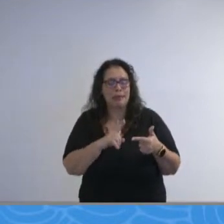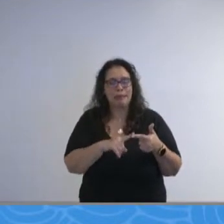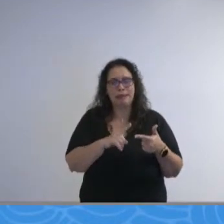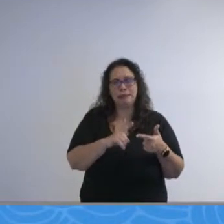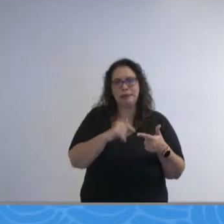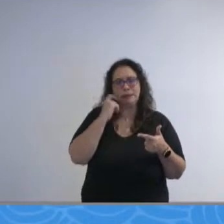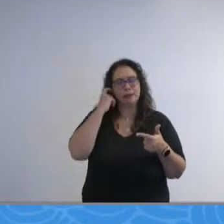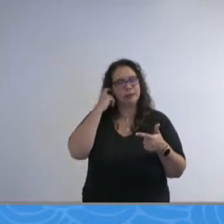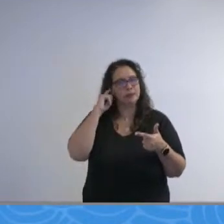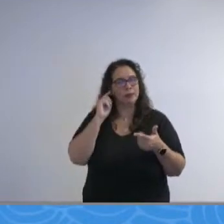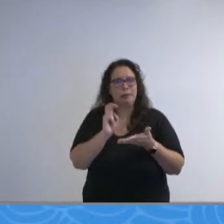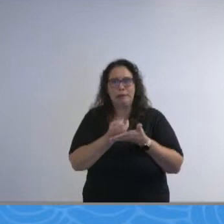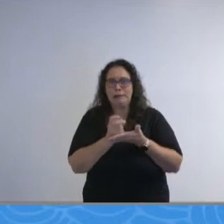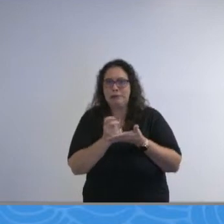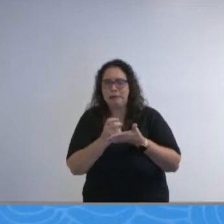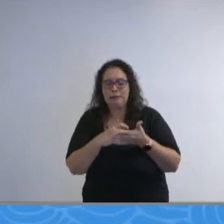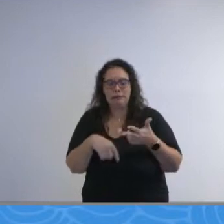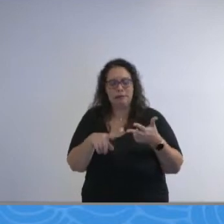medical condition.